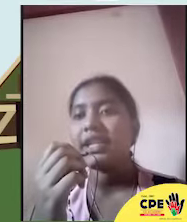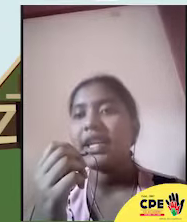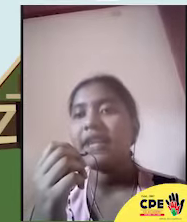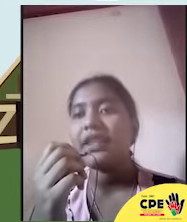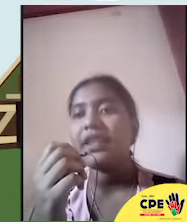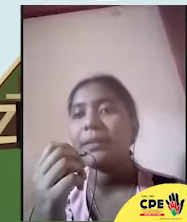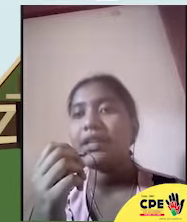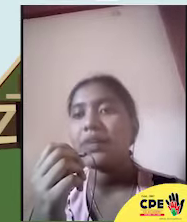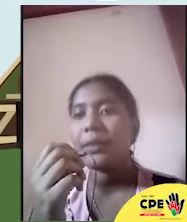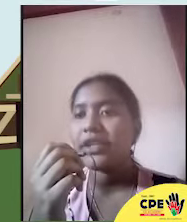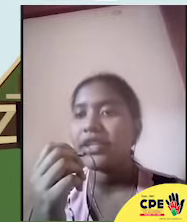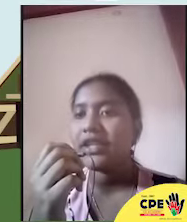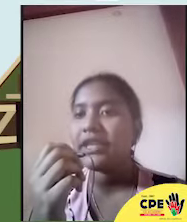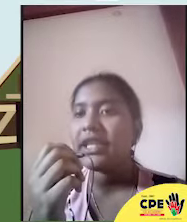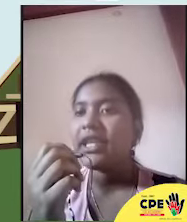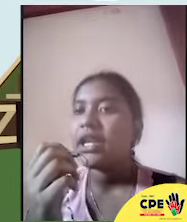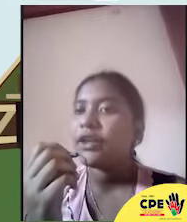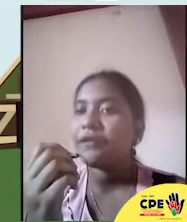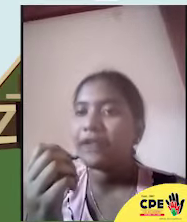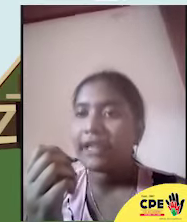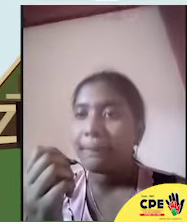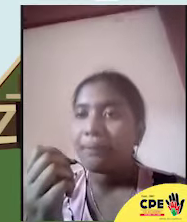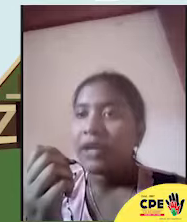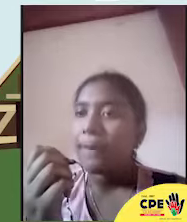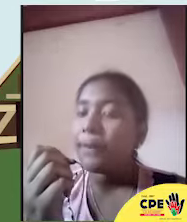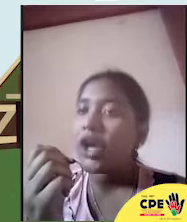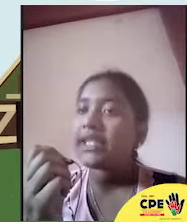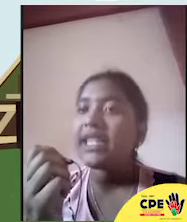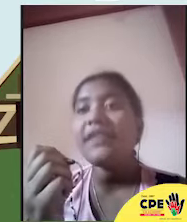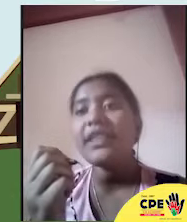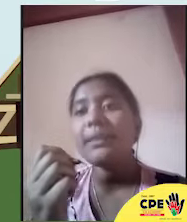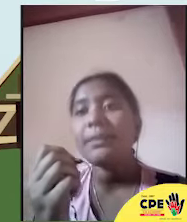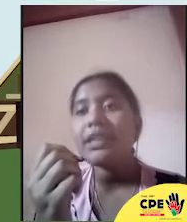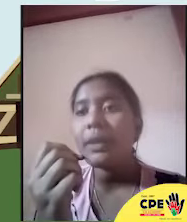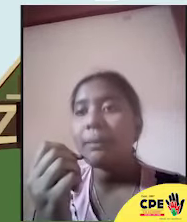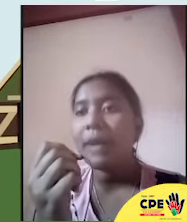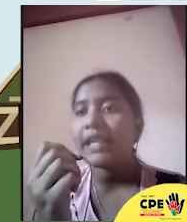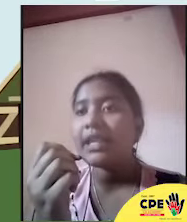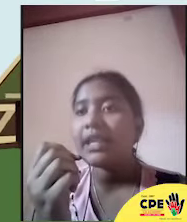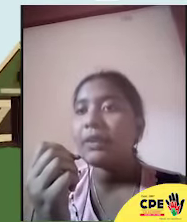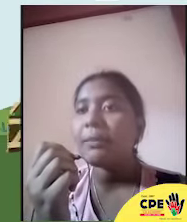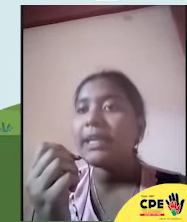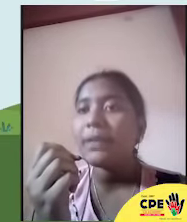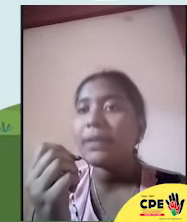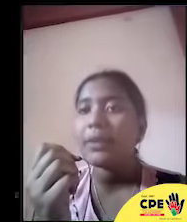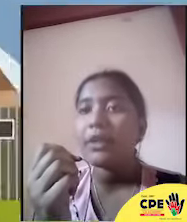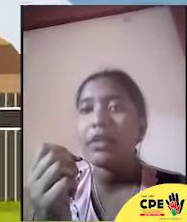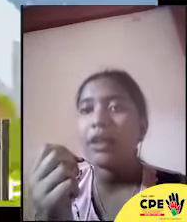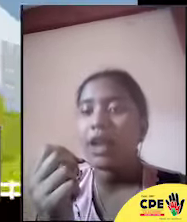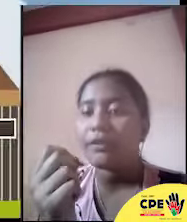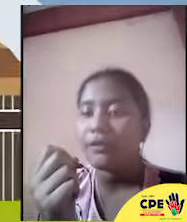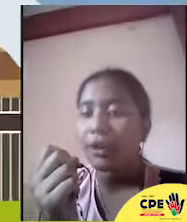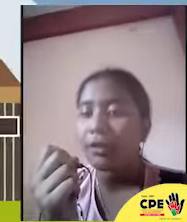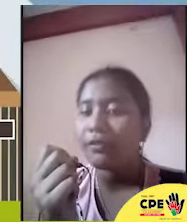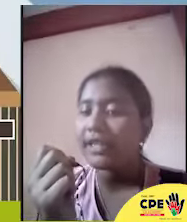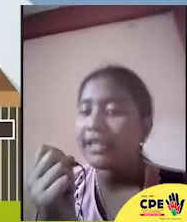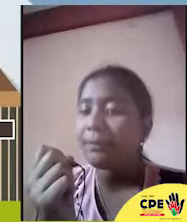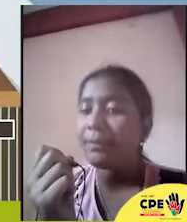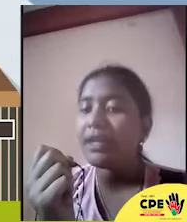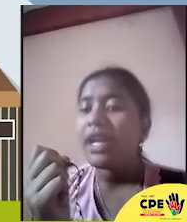protesting even the bills were positively good for them? Because even the bills were passed, there were many people who are not followed.